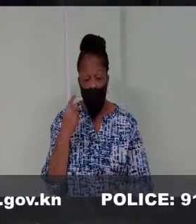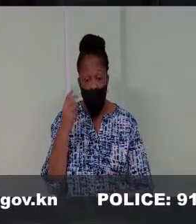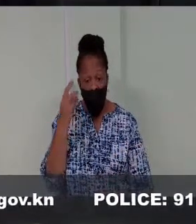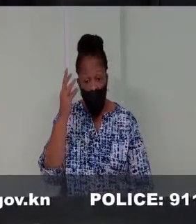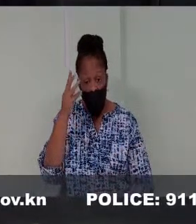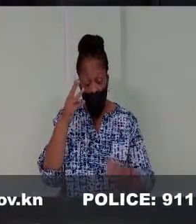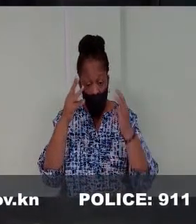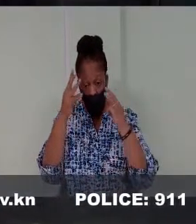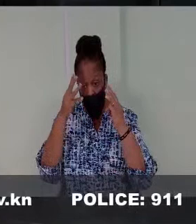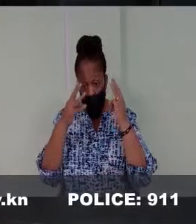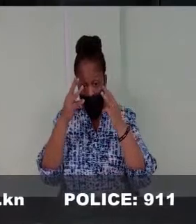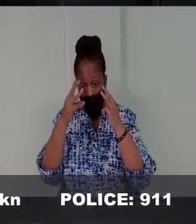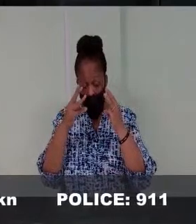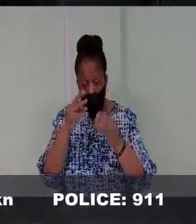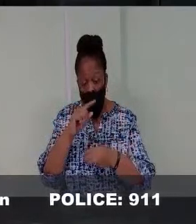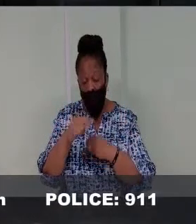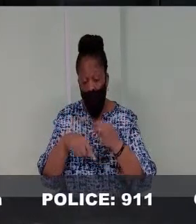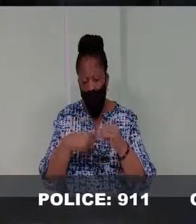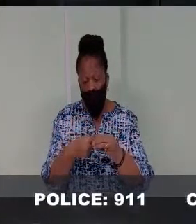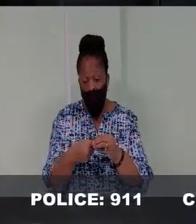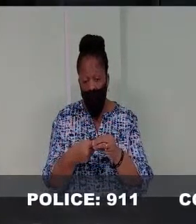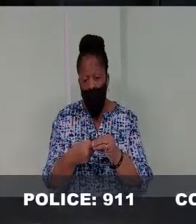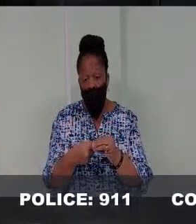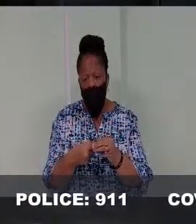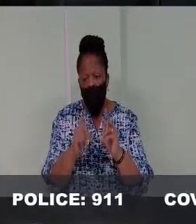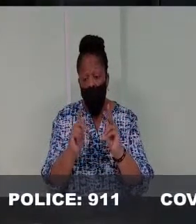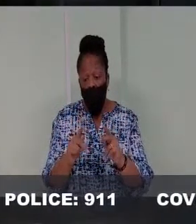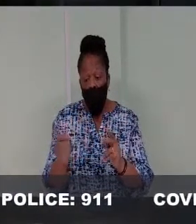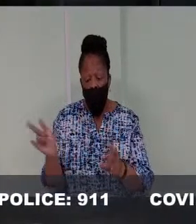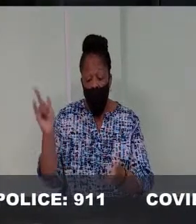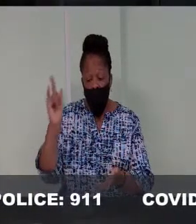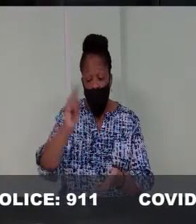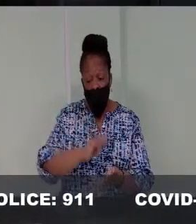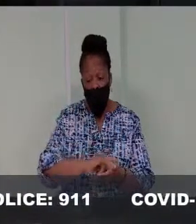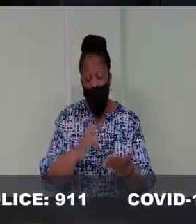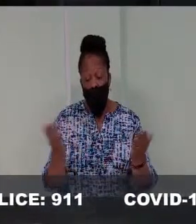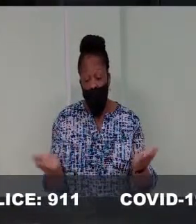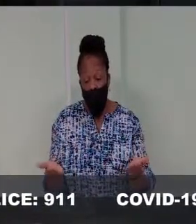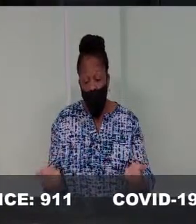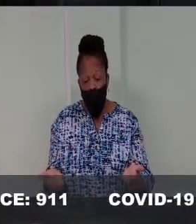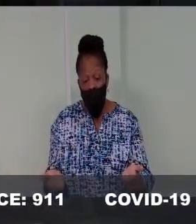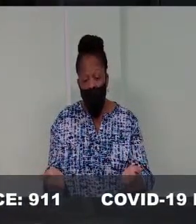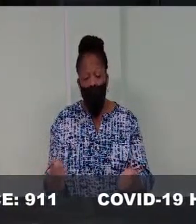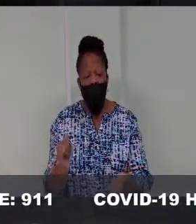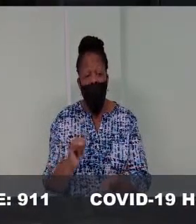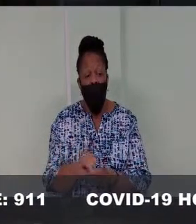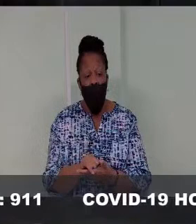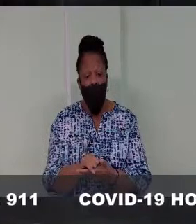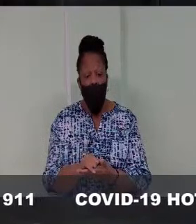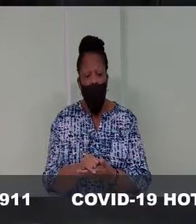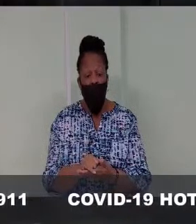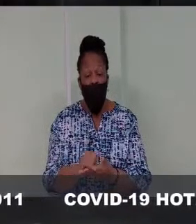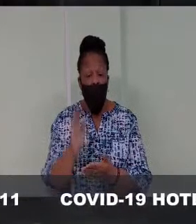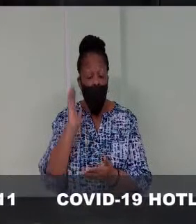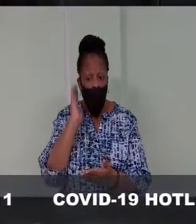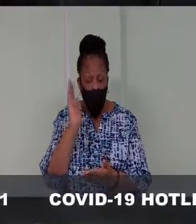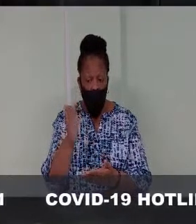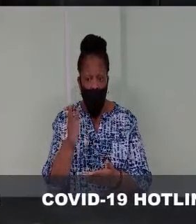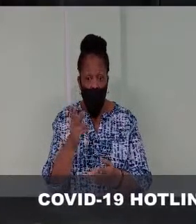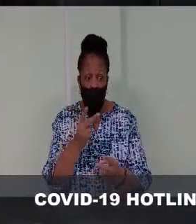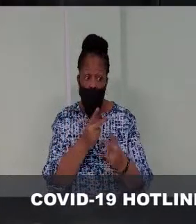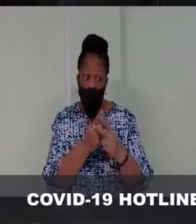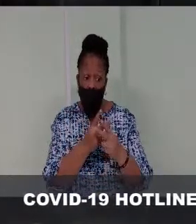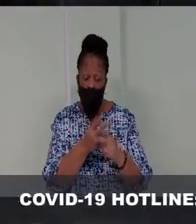you assure us that with the measures you have put in place, that we will be safe? Dr. Wilkinson